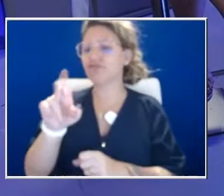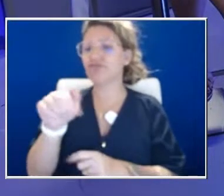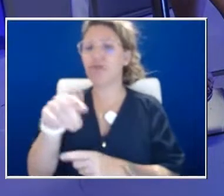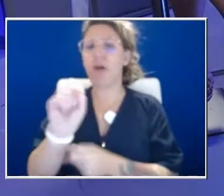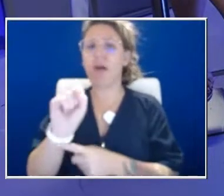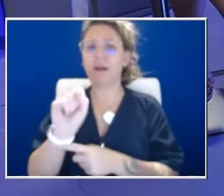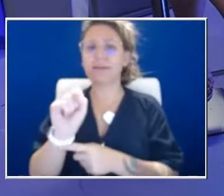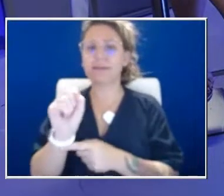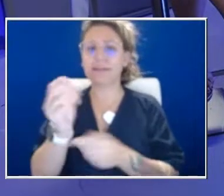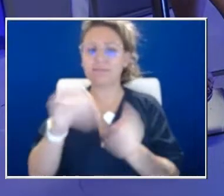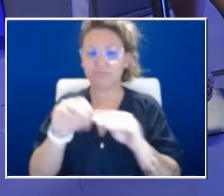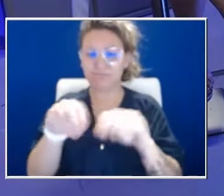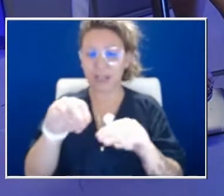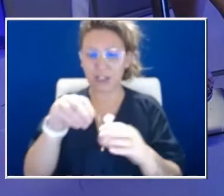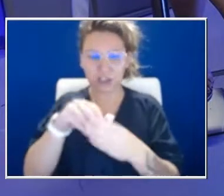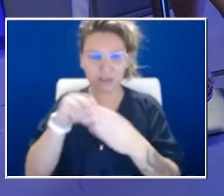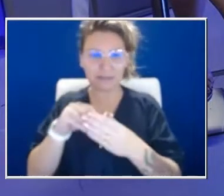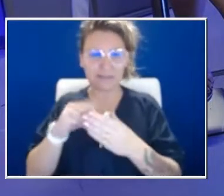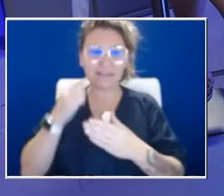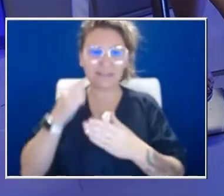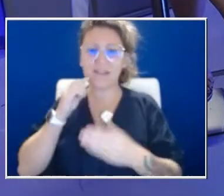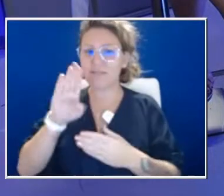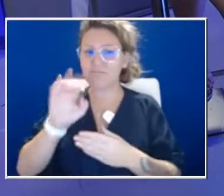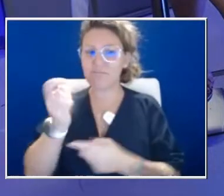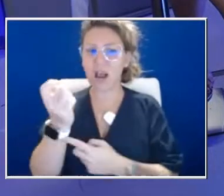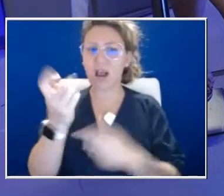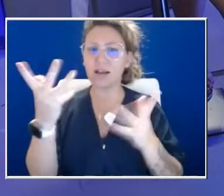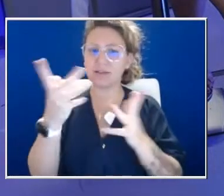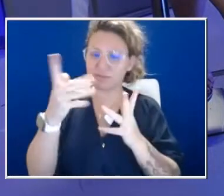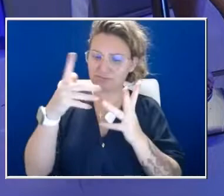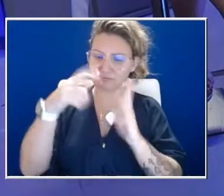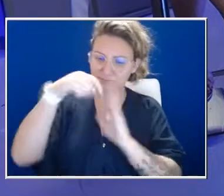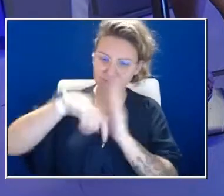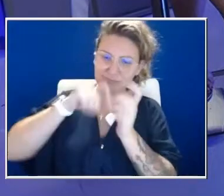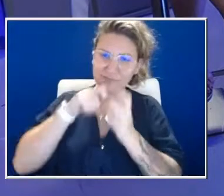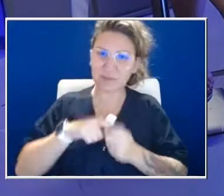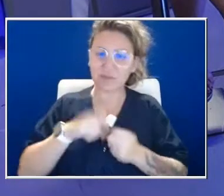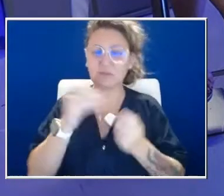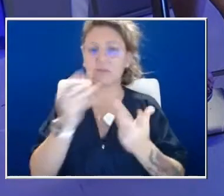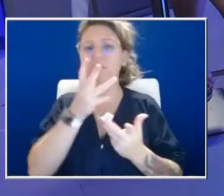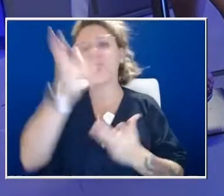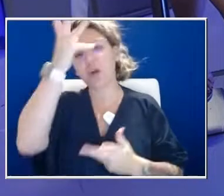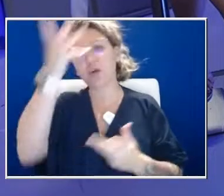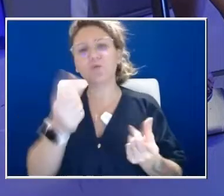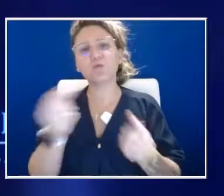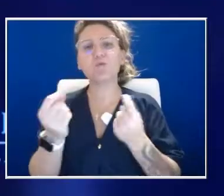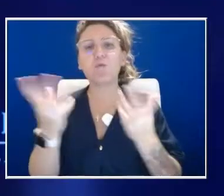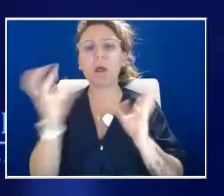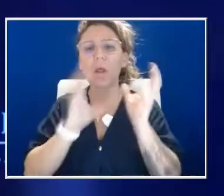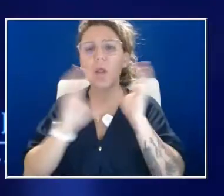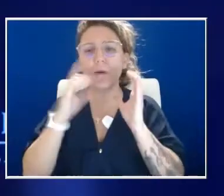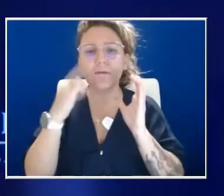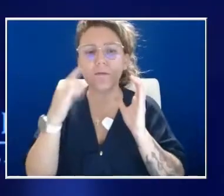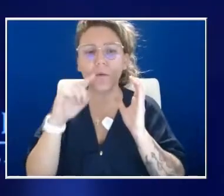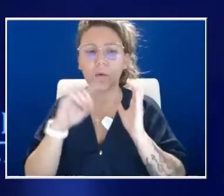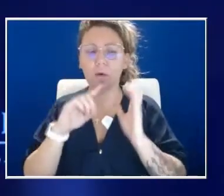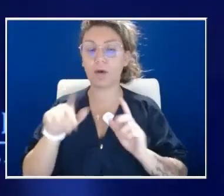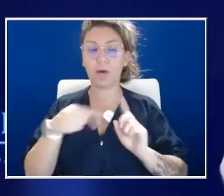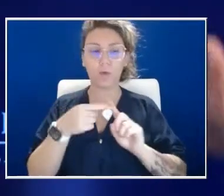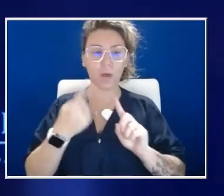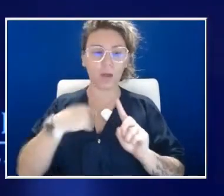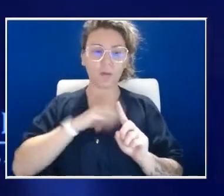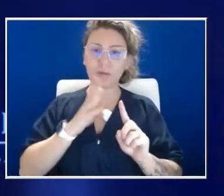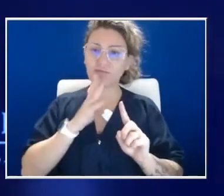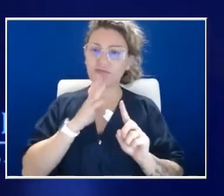boxes. Let's discuss this in detail and what parents can do and what they need to be looking for. Yeah, so I think when we talk about, I'll go for like